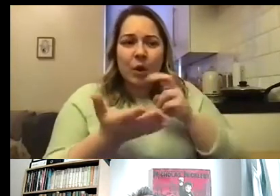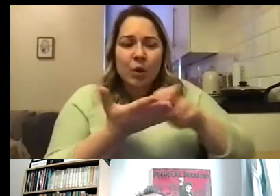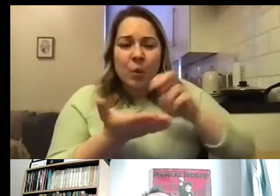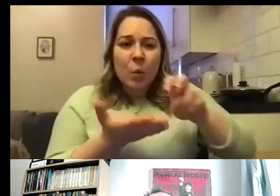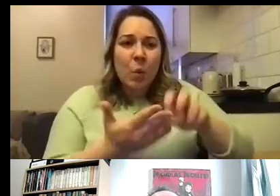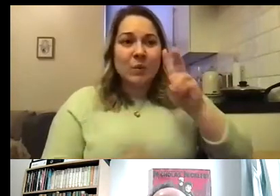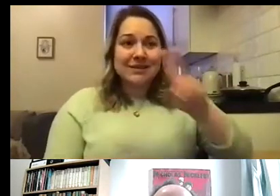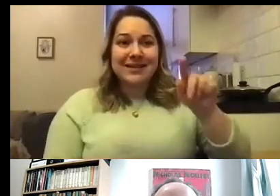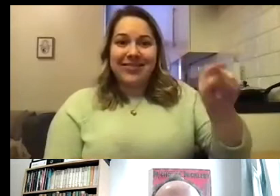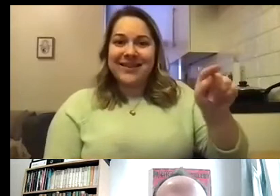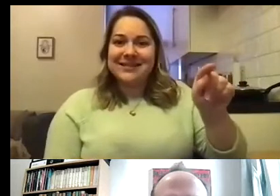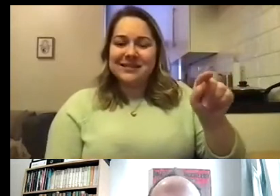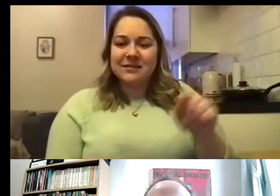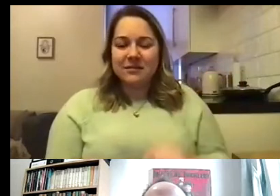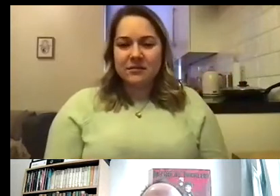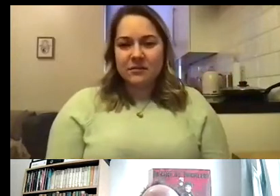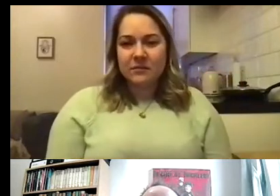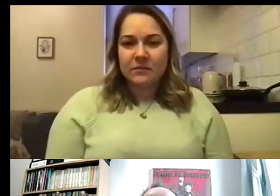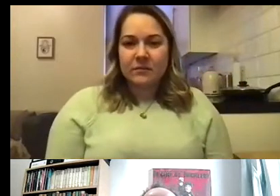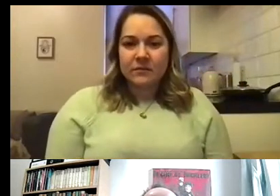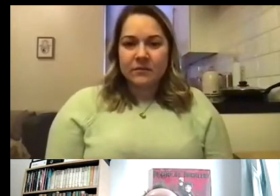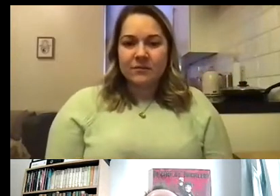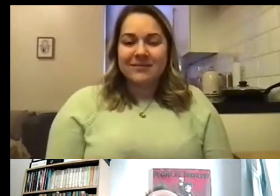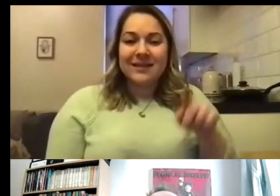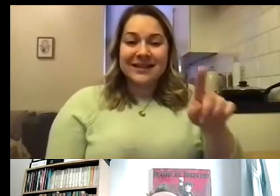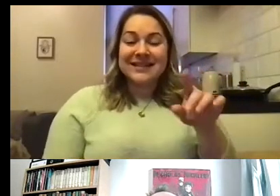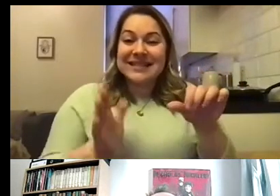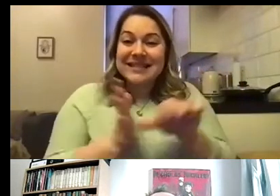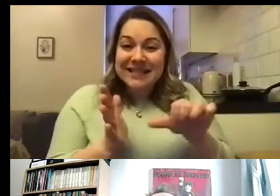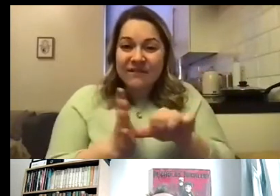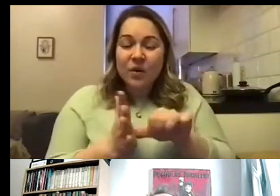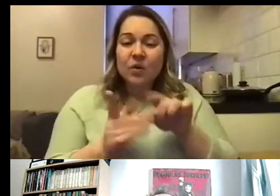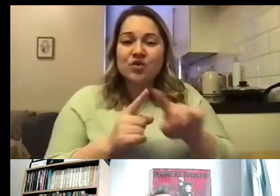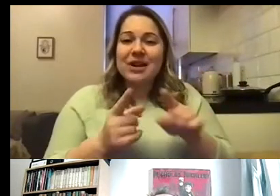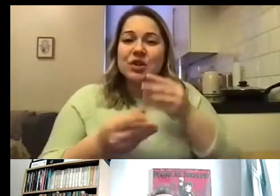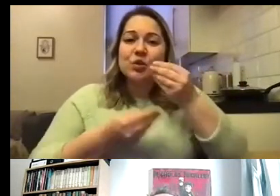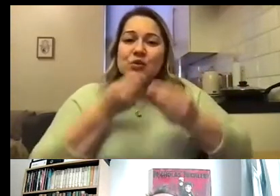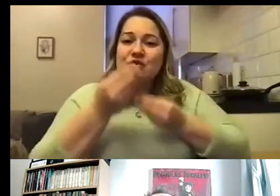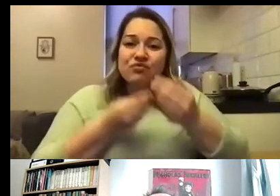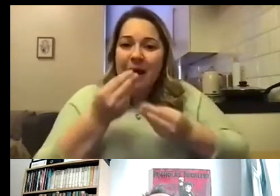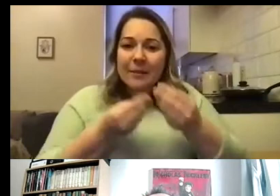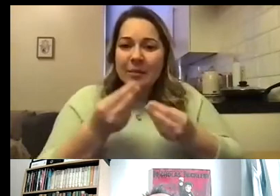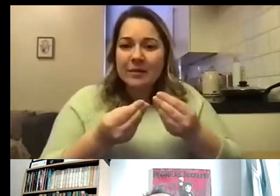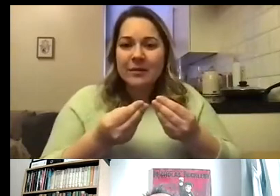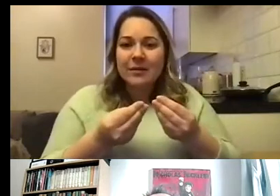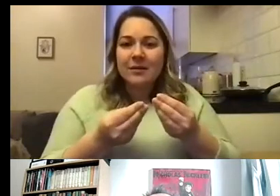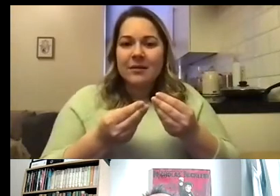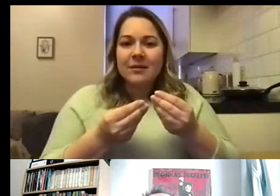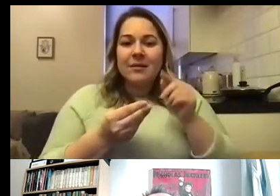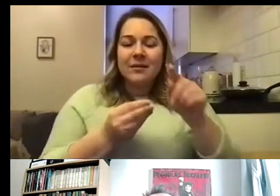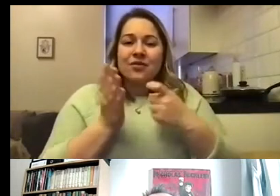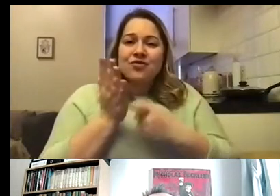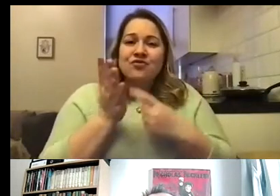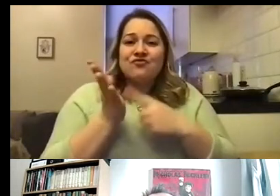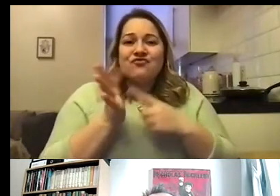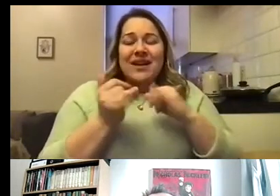those points. And I think the most difficult bit in all of that was actually describing the actual rates bit itself, which is extremely complicated and